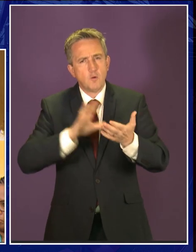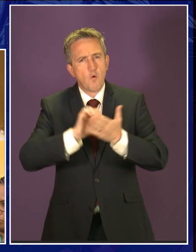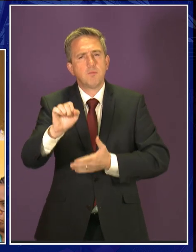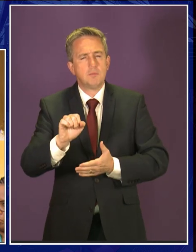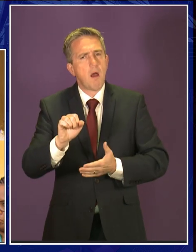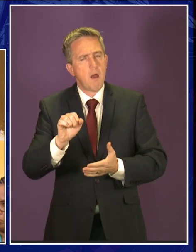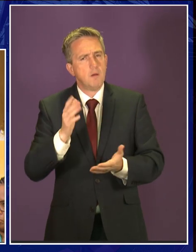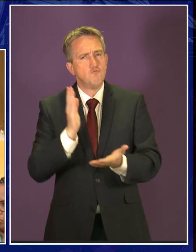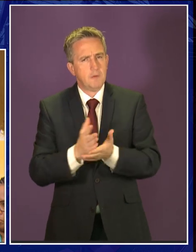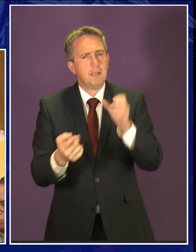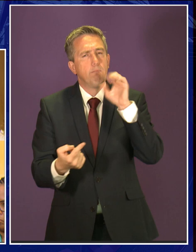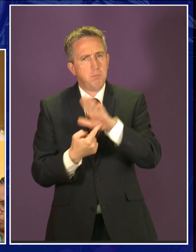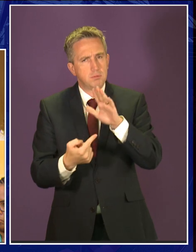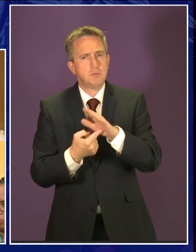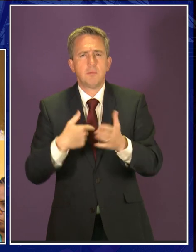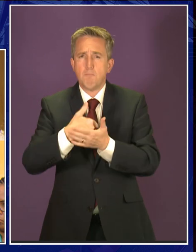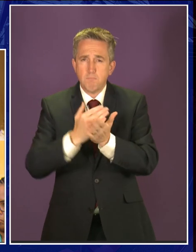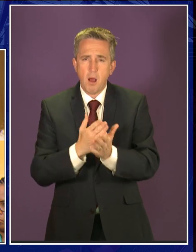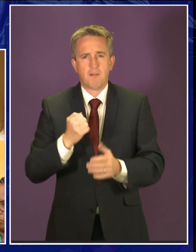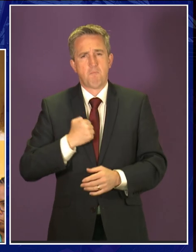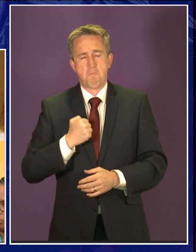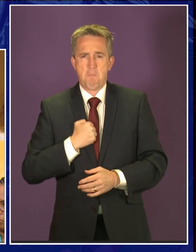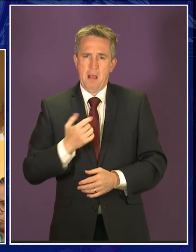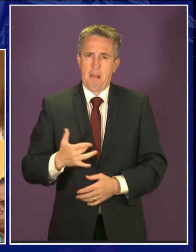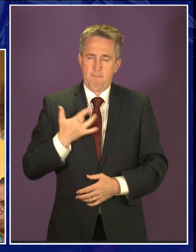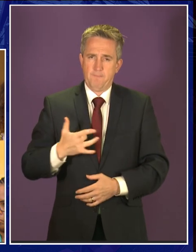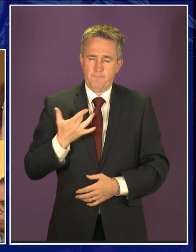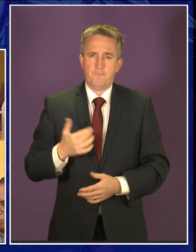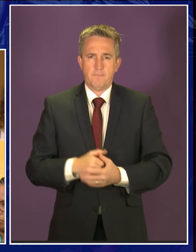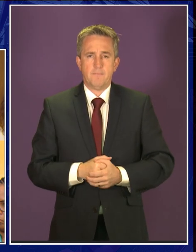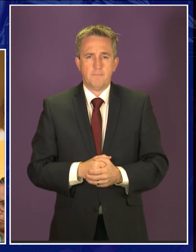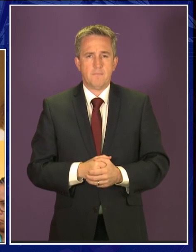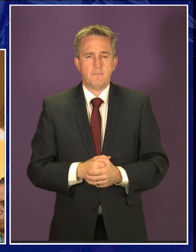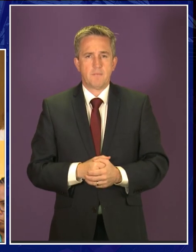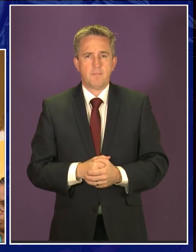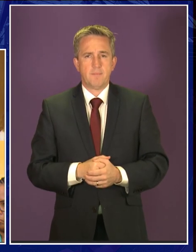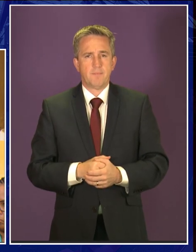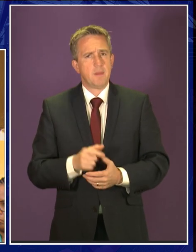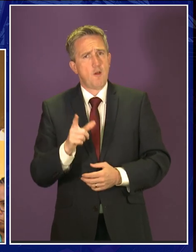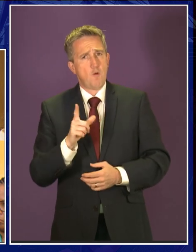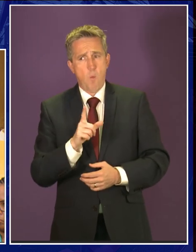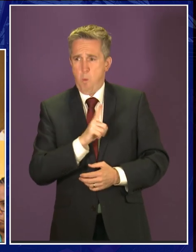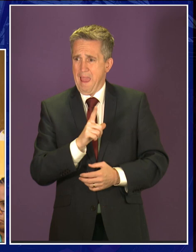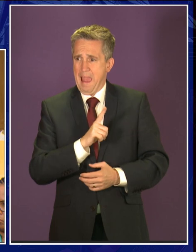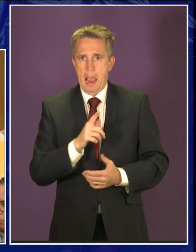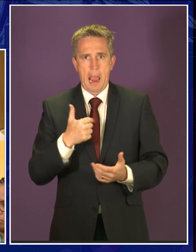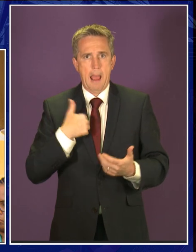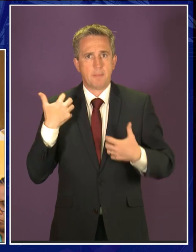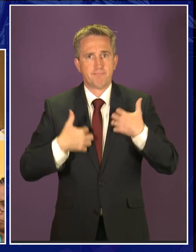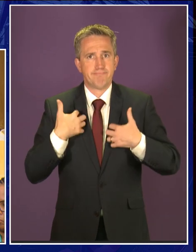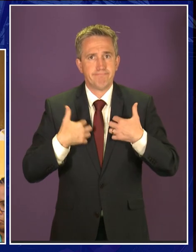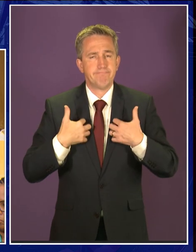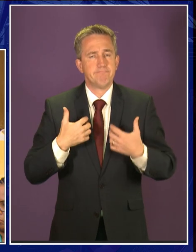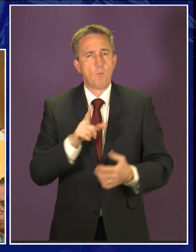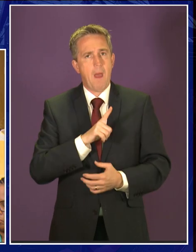very important at the heart of what I do. It forms a basis of why I do what I do. So for the